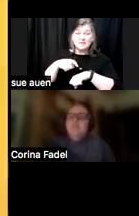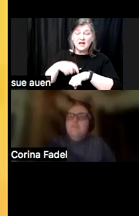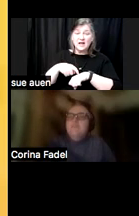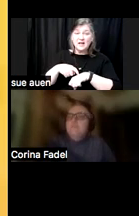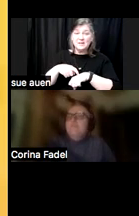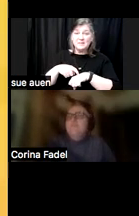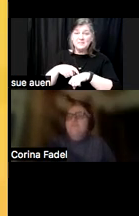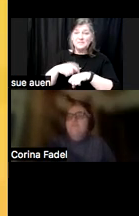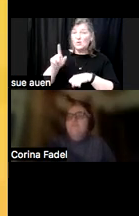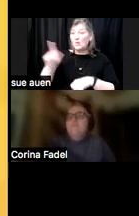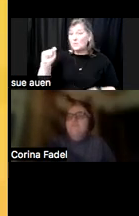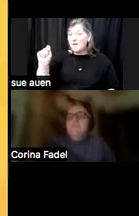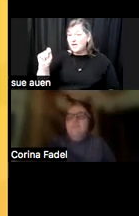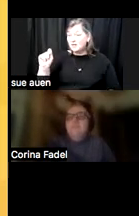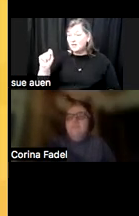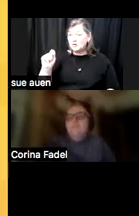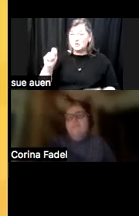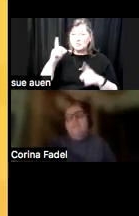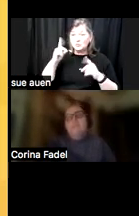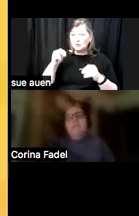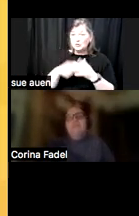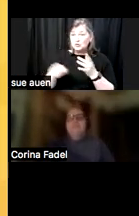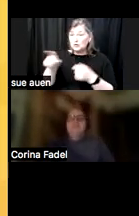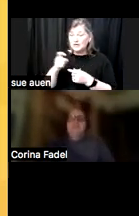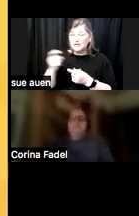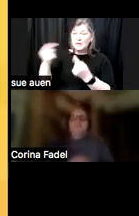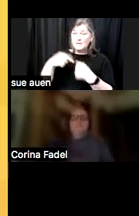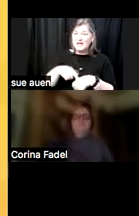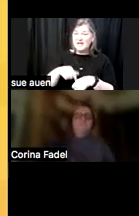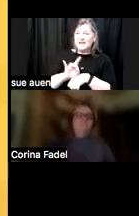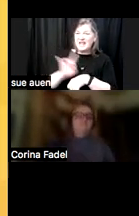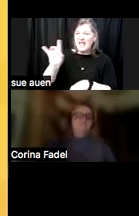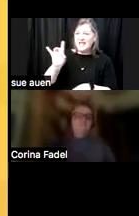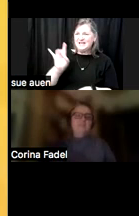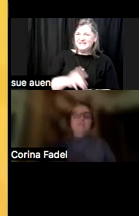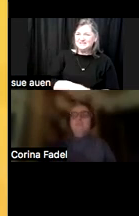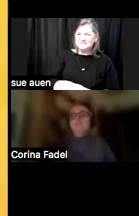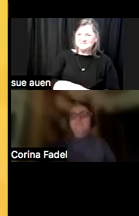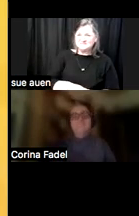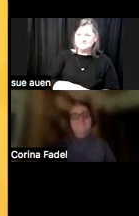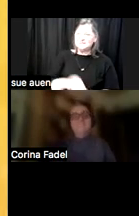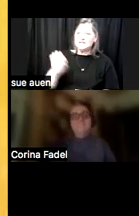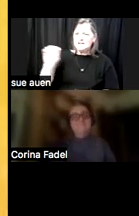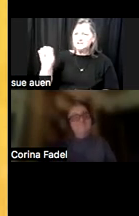use the bathroom, get whatever you need, and we'll see you back at 8 p.m.